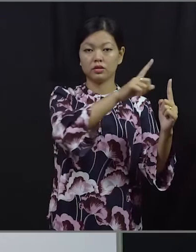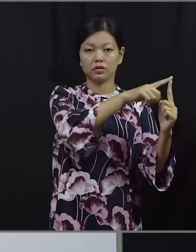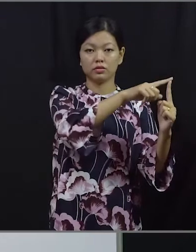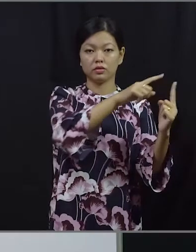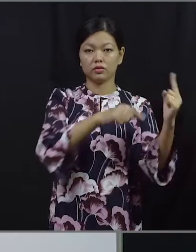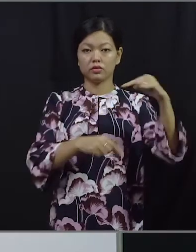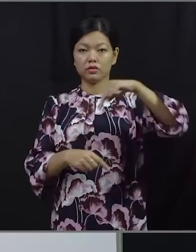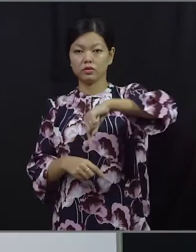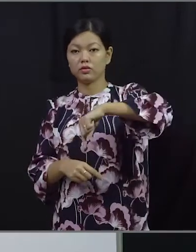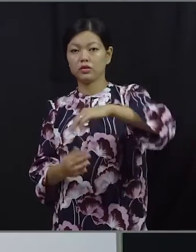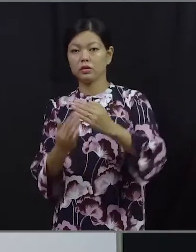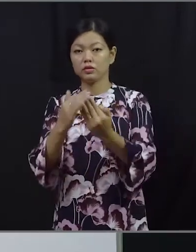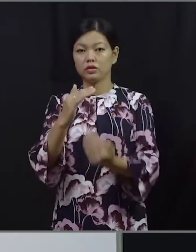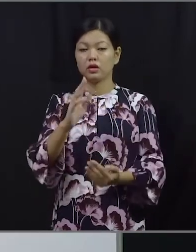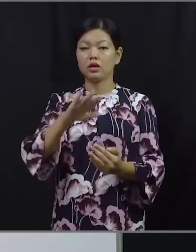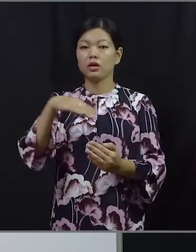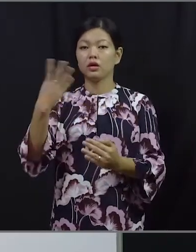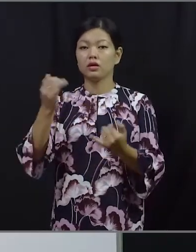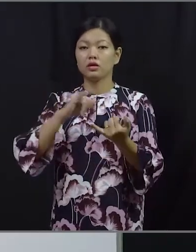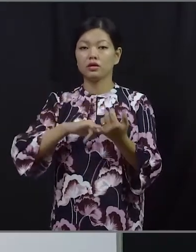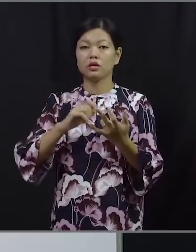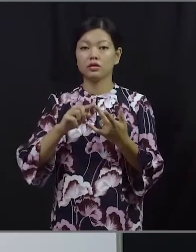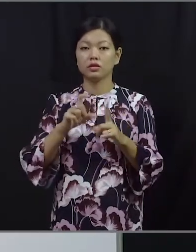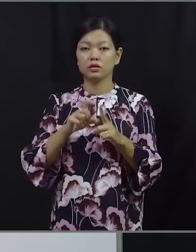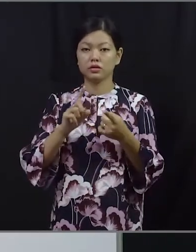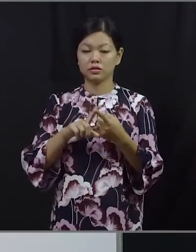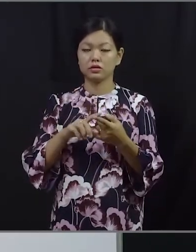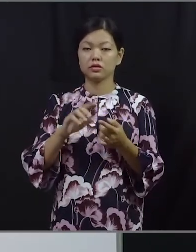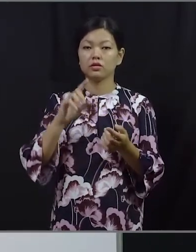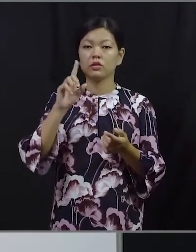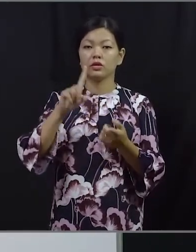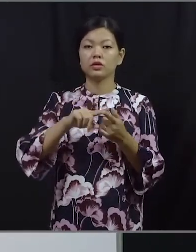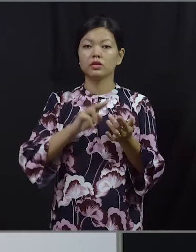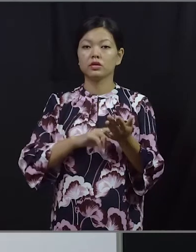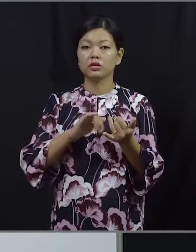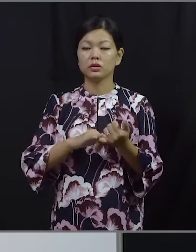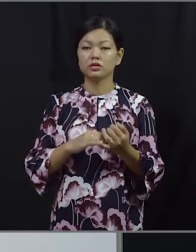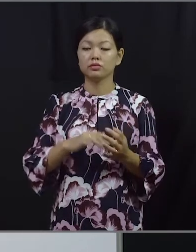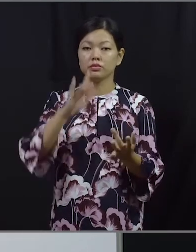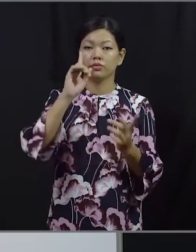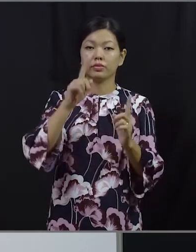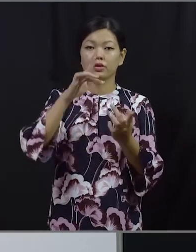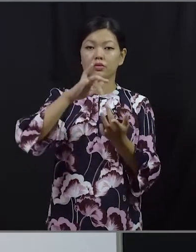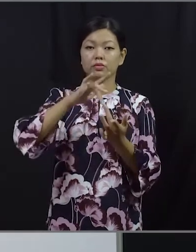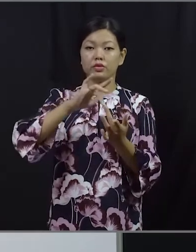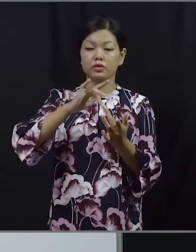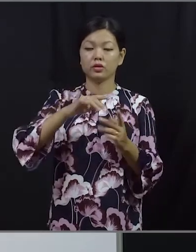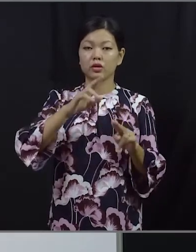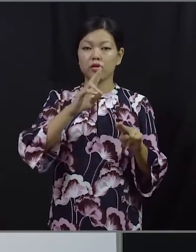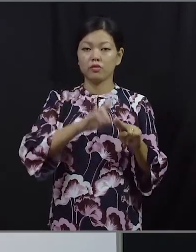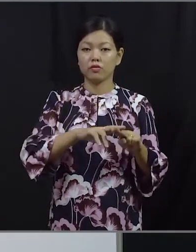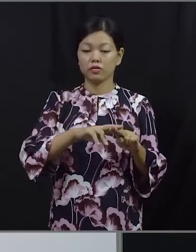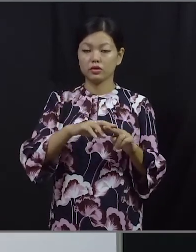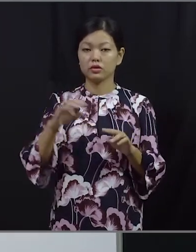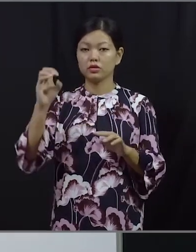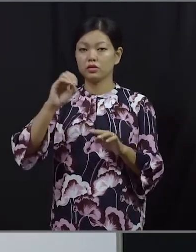form at other side of the lens. Okay, between the focus and optical center of the eye lens.